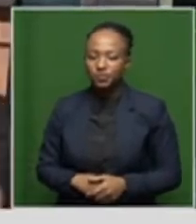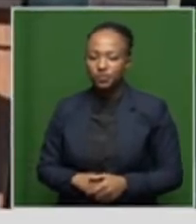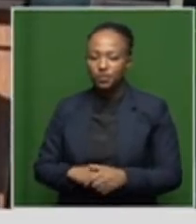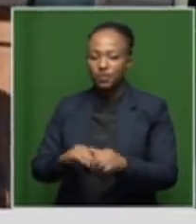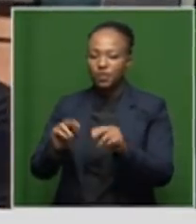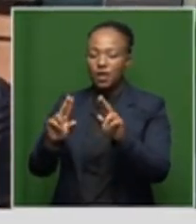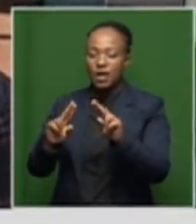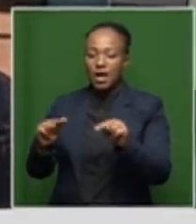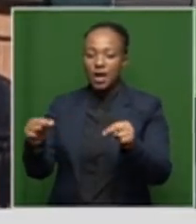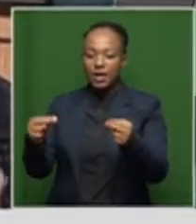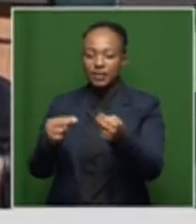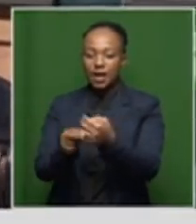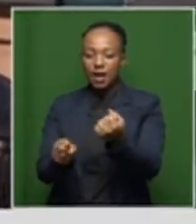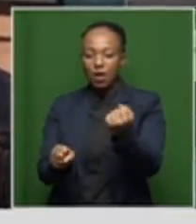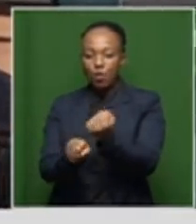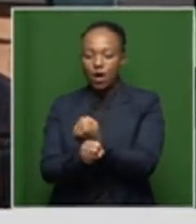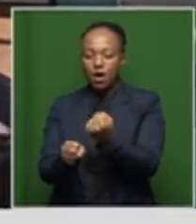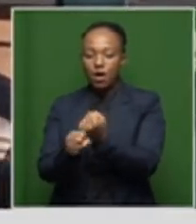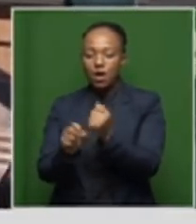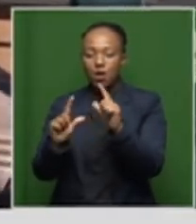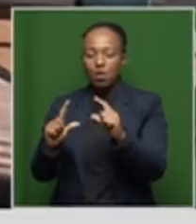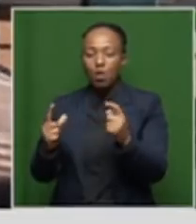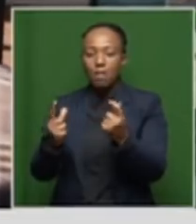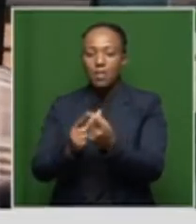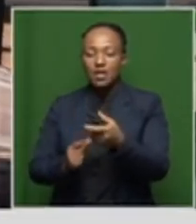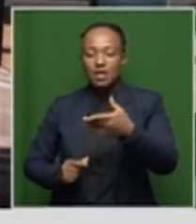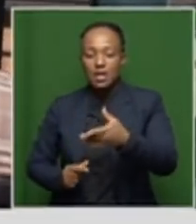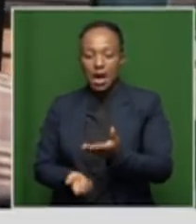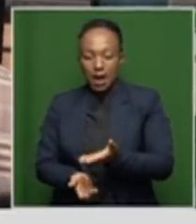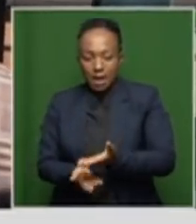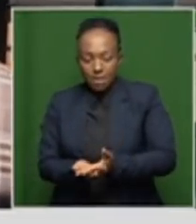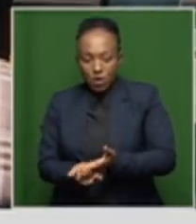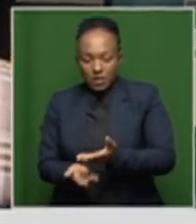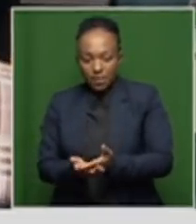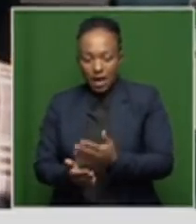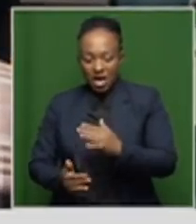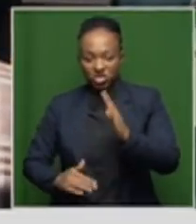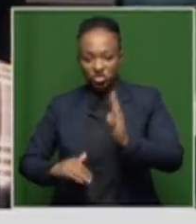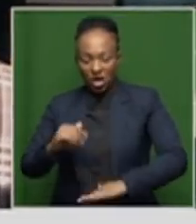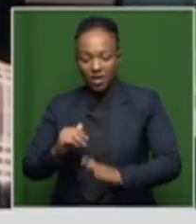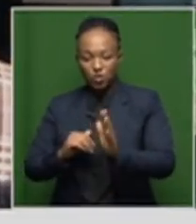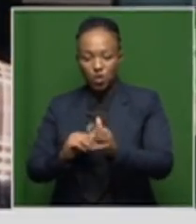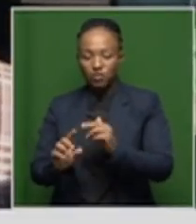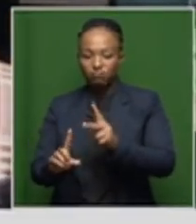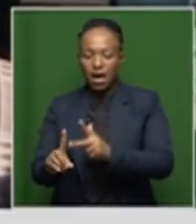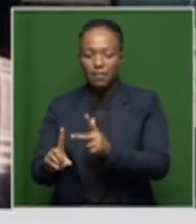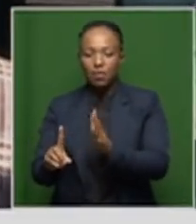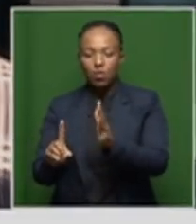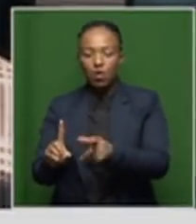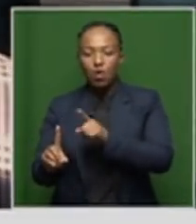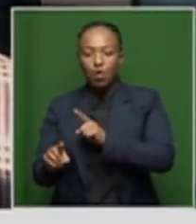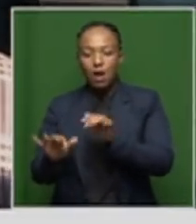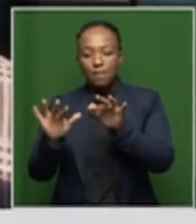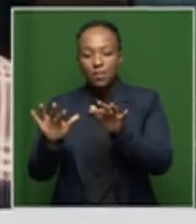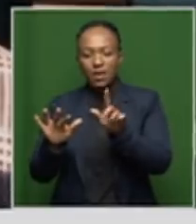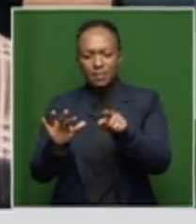Working Committee saying those who made utterances here last week could be possibly charged and disciplined for that, saying people must